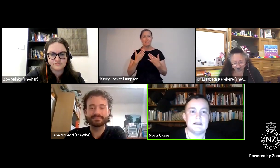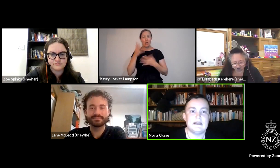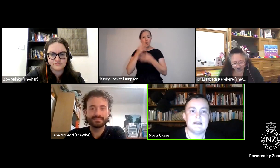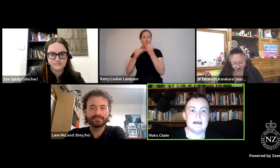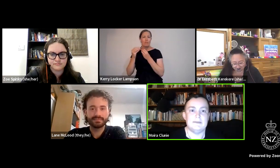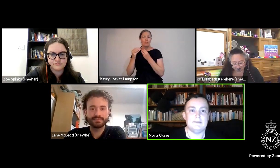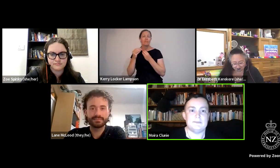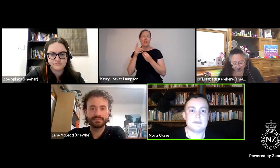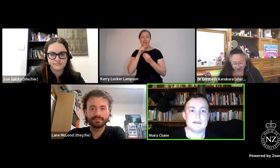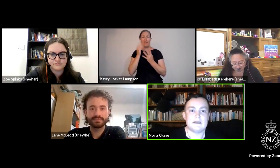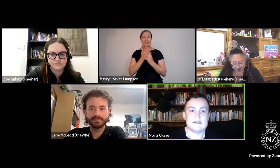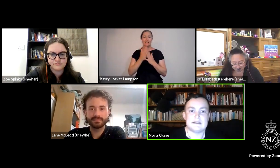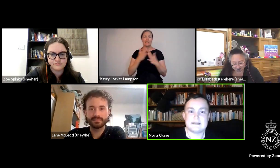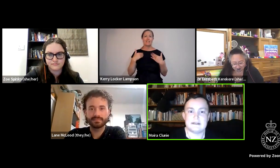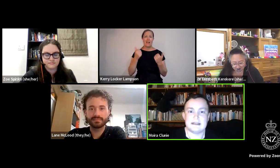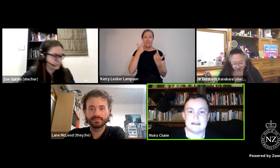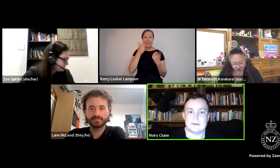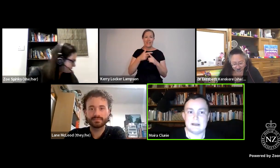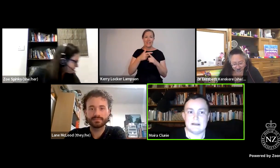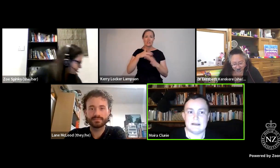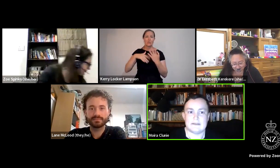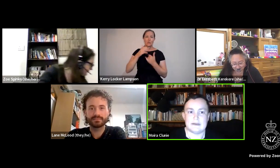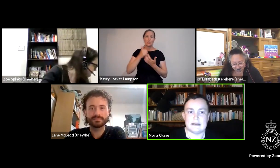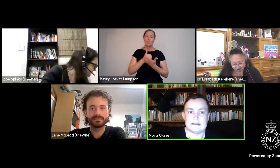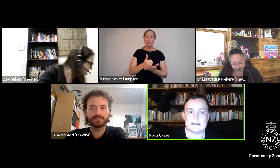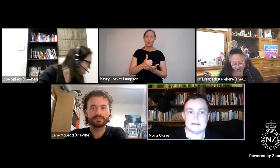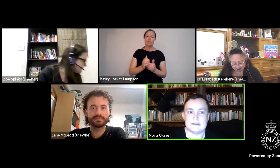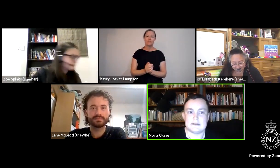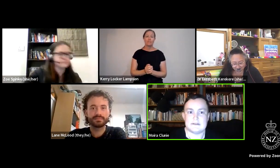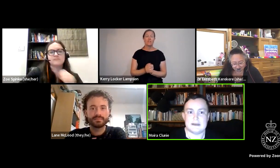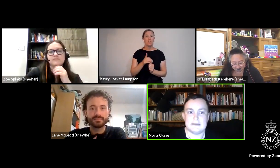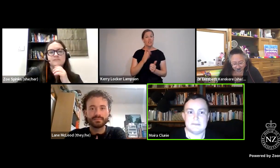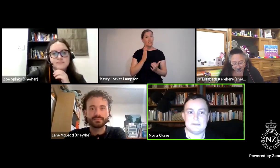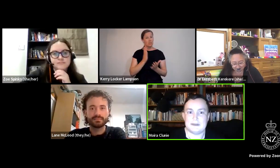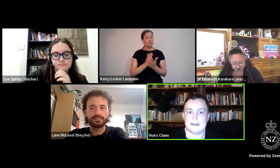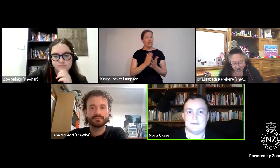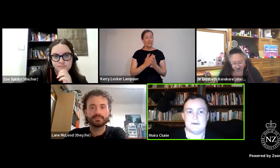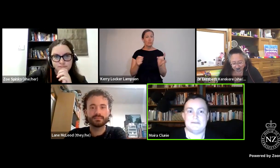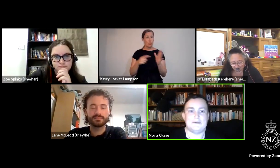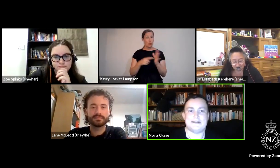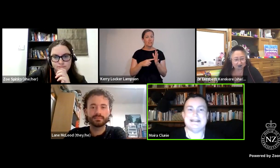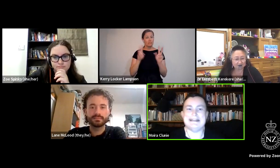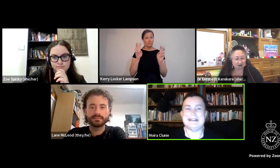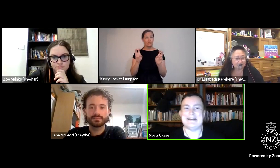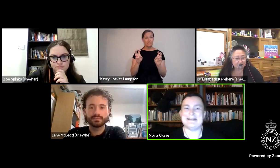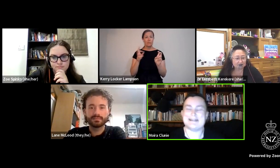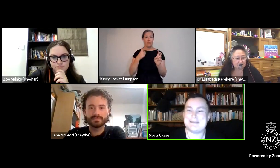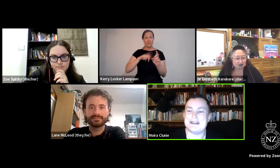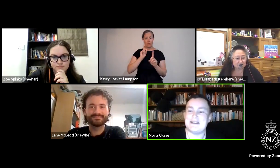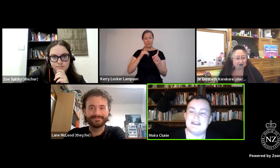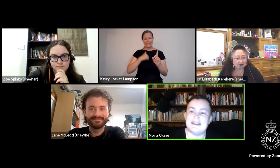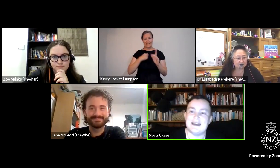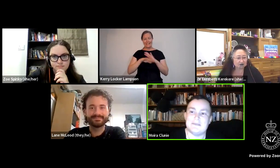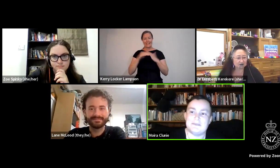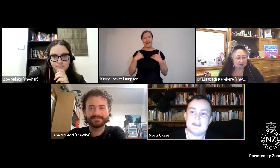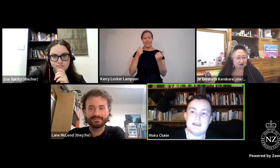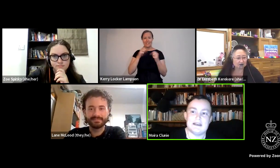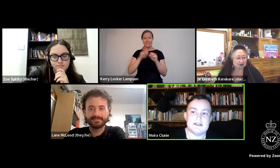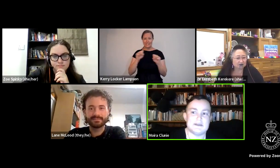support. So this is a really key one, I guess, for us in terms of looking at what's needed in the health system. And I